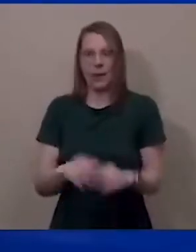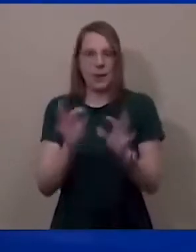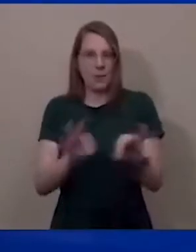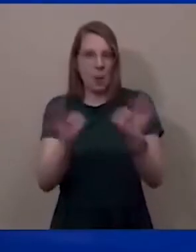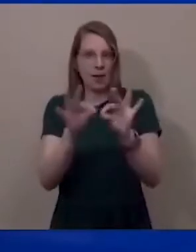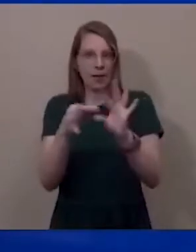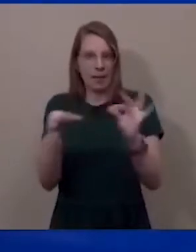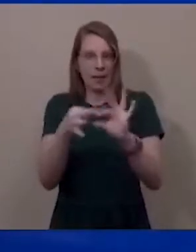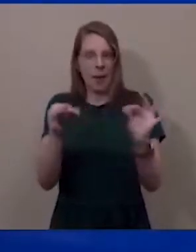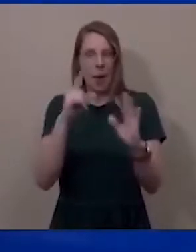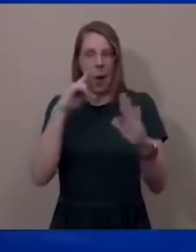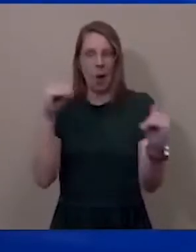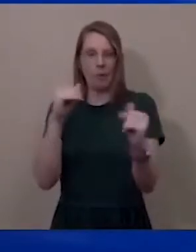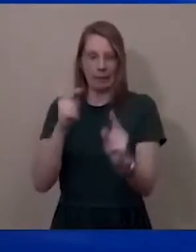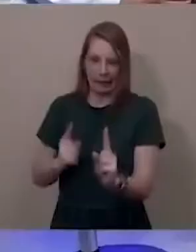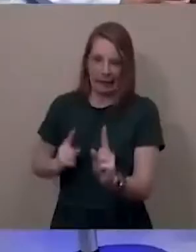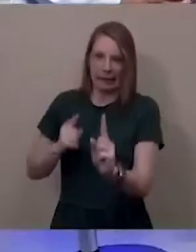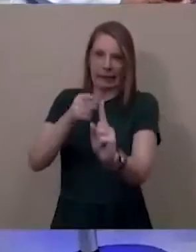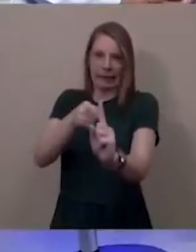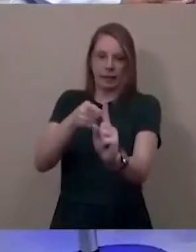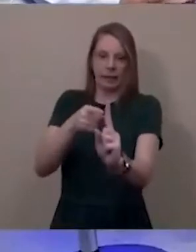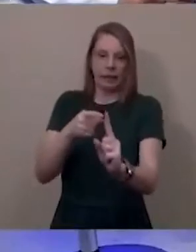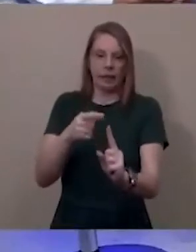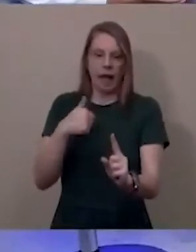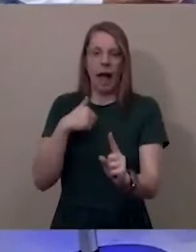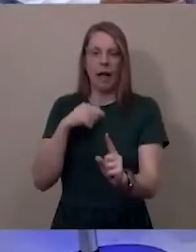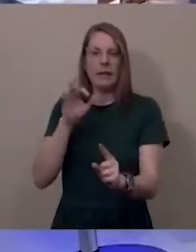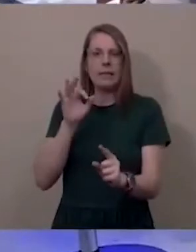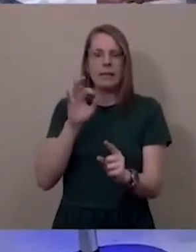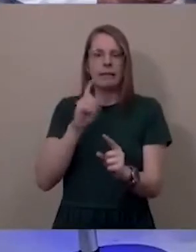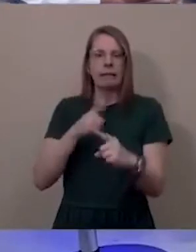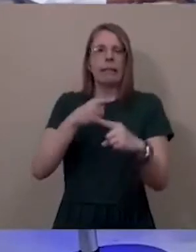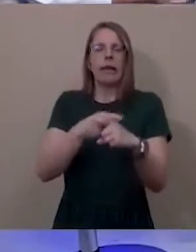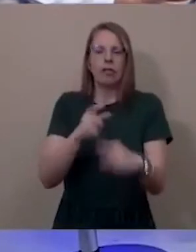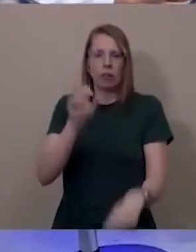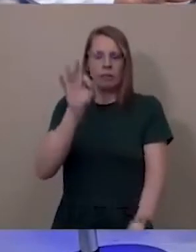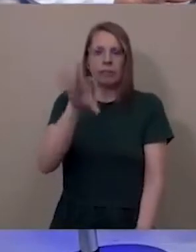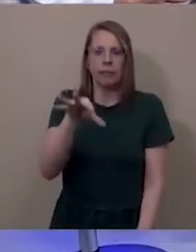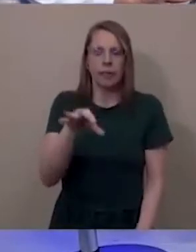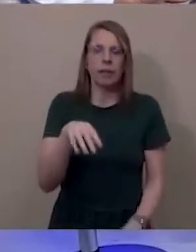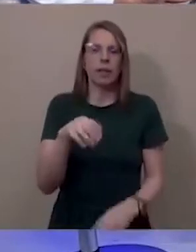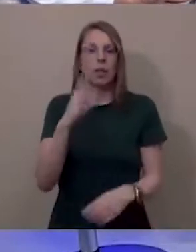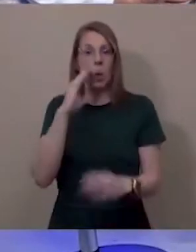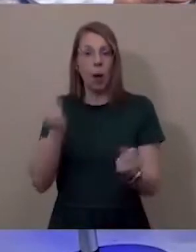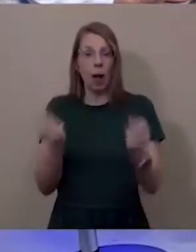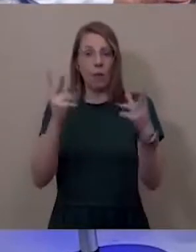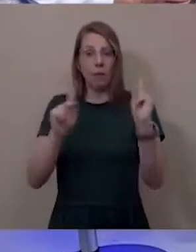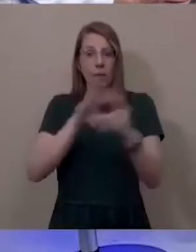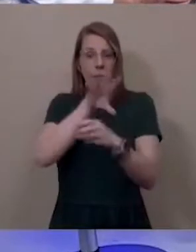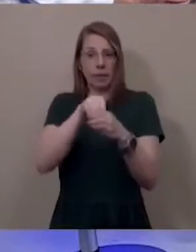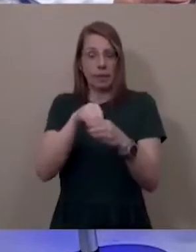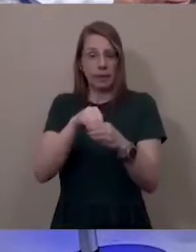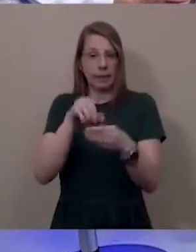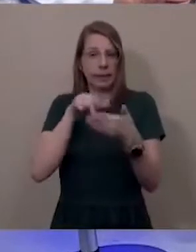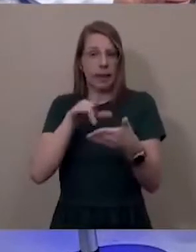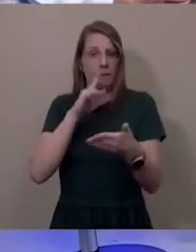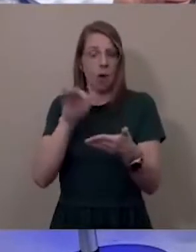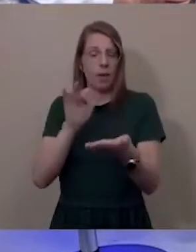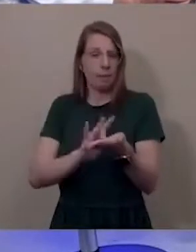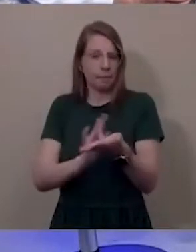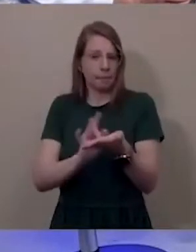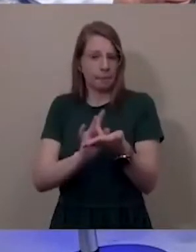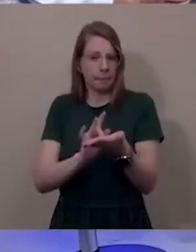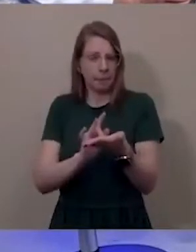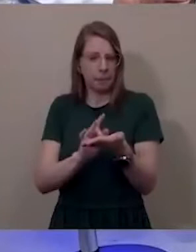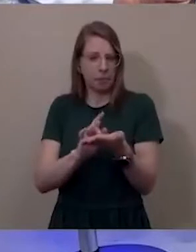that we're going that direction with Alzheimer's. You're about to say. If I could just interject a minute. Do you know how many people were in those studies for that drug off the top of your head,